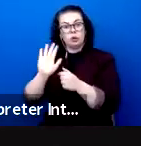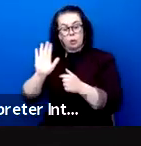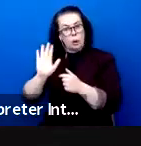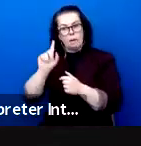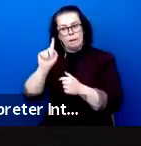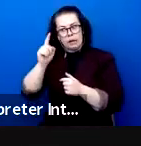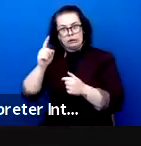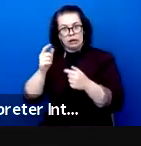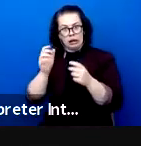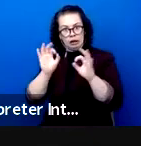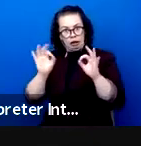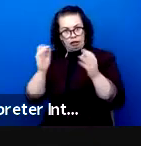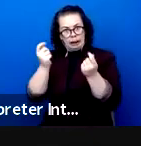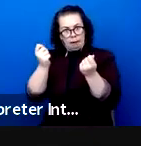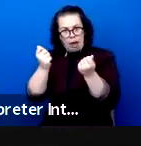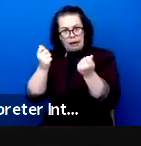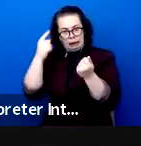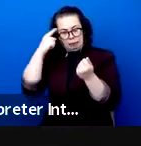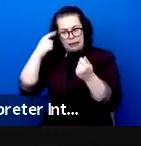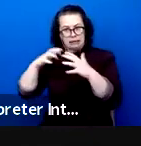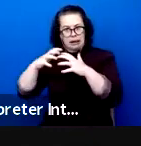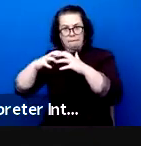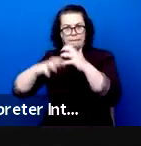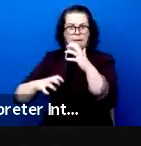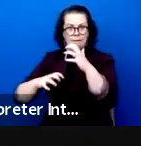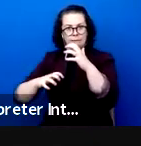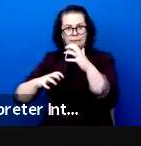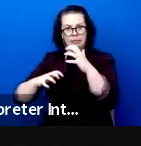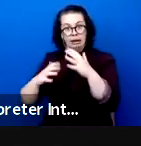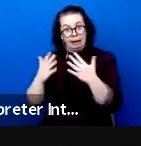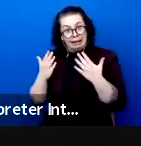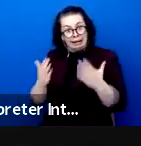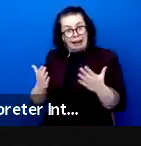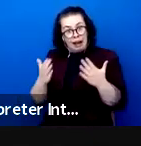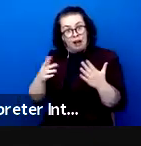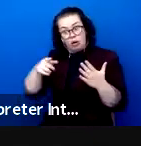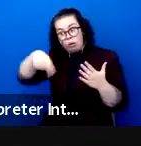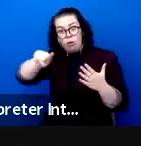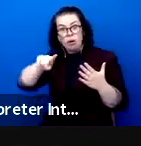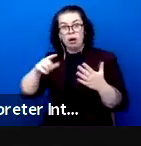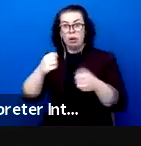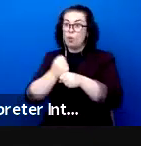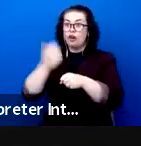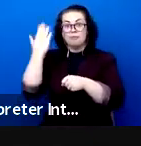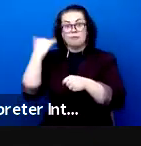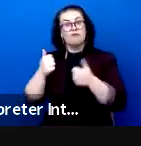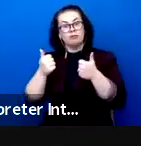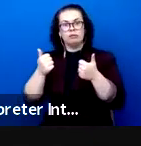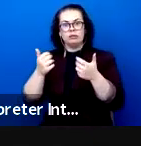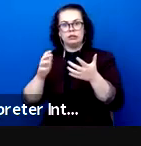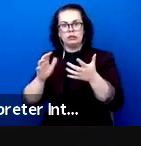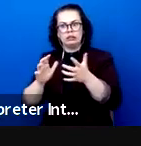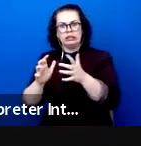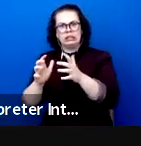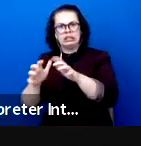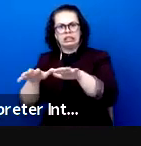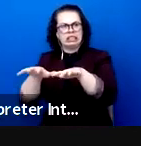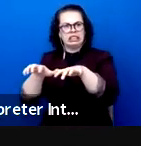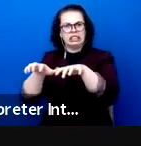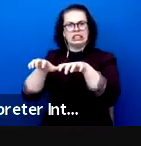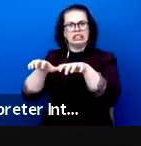The performing arts sector is under increasing tension between rising